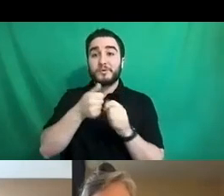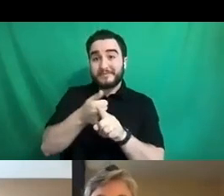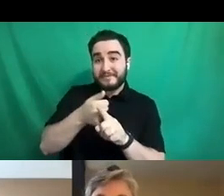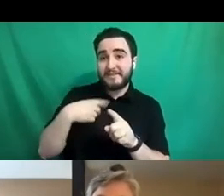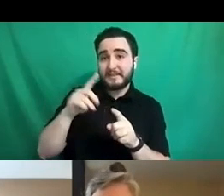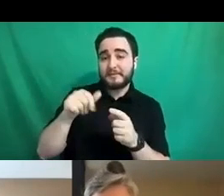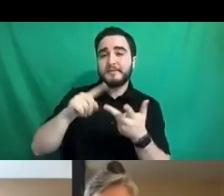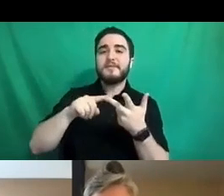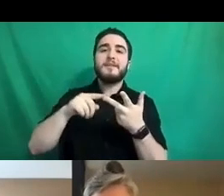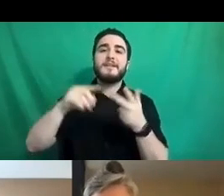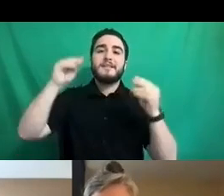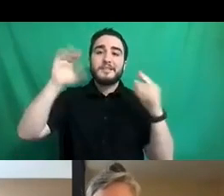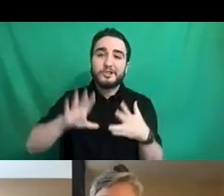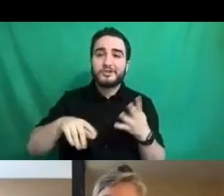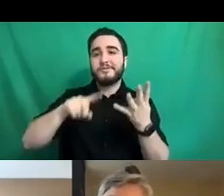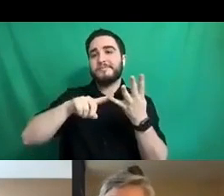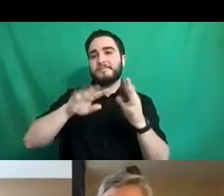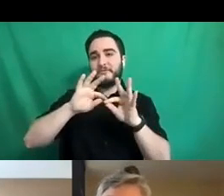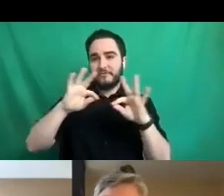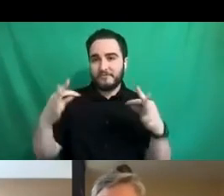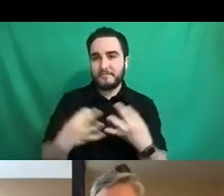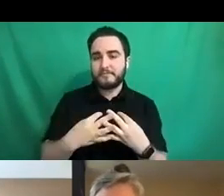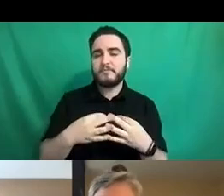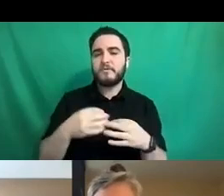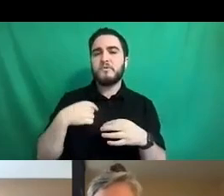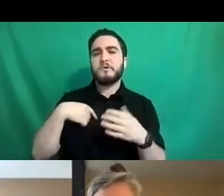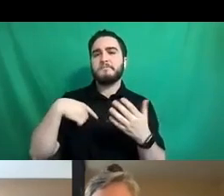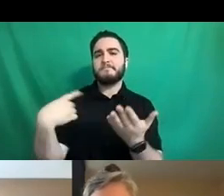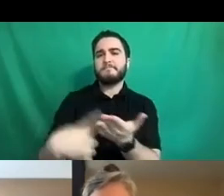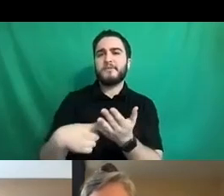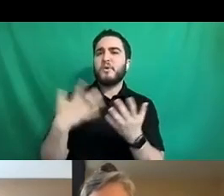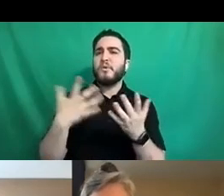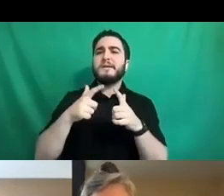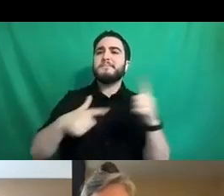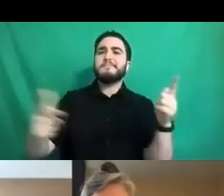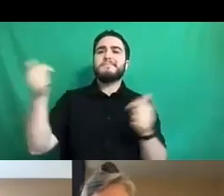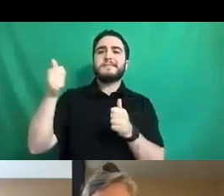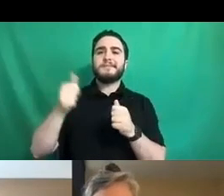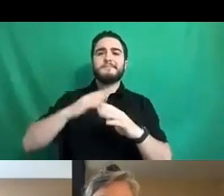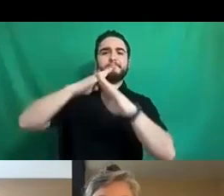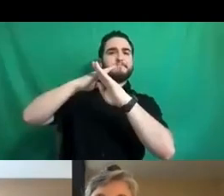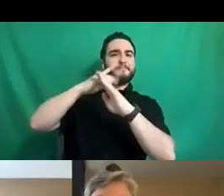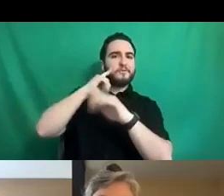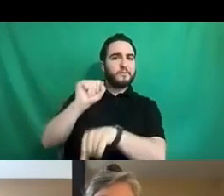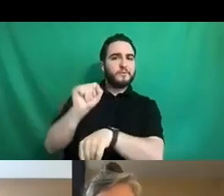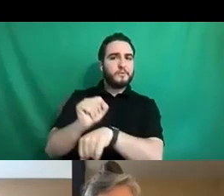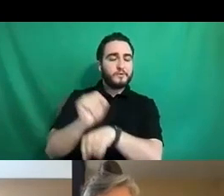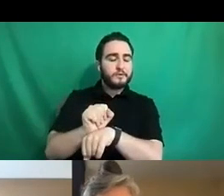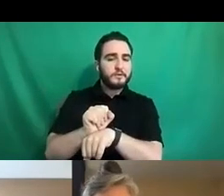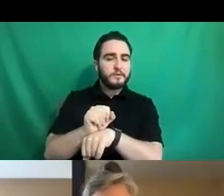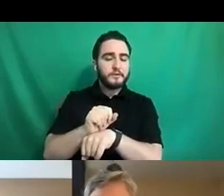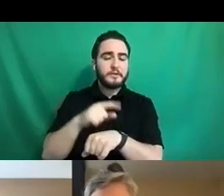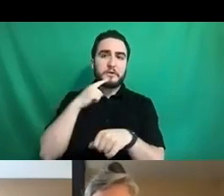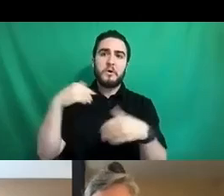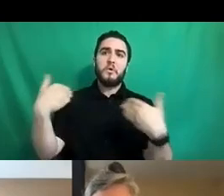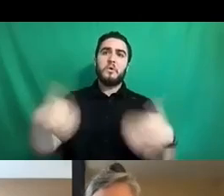teachers, and families. When we ask the question, what is the biggest barrier to employment, we are overwhelmingly